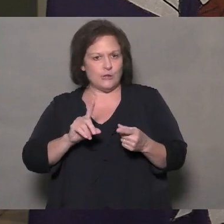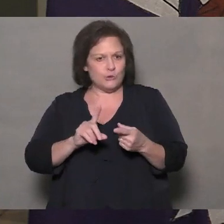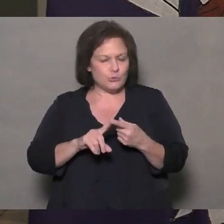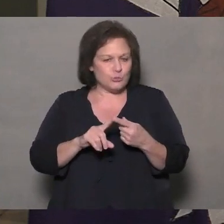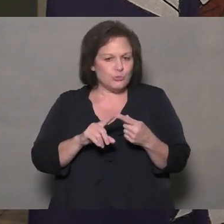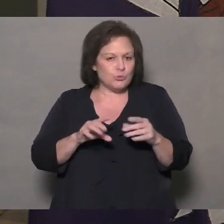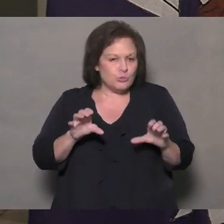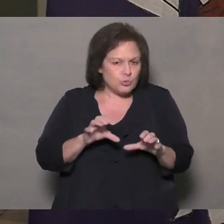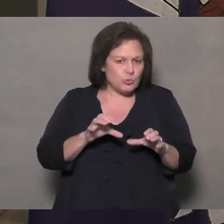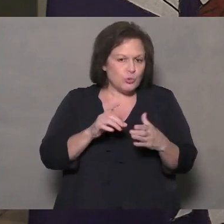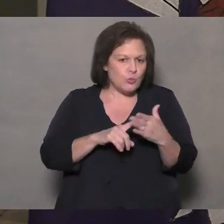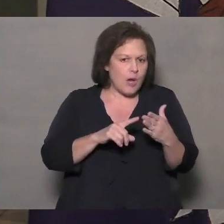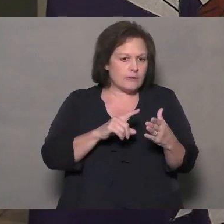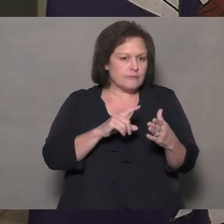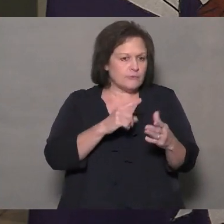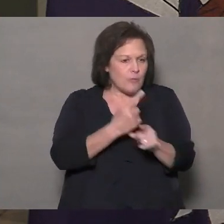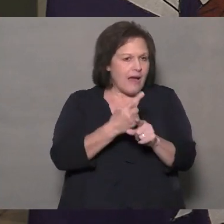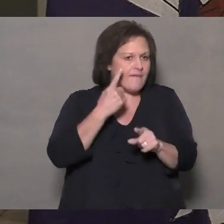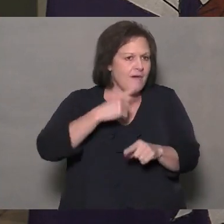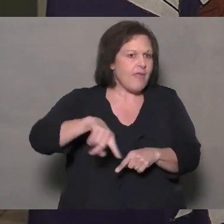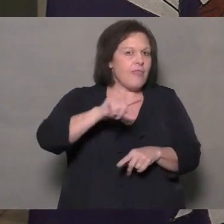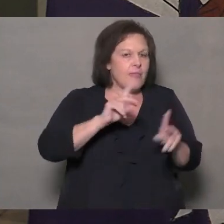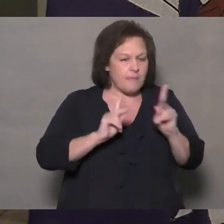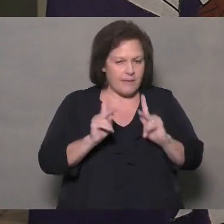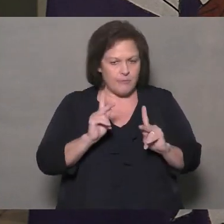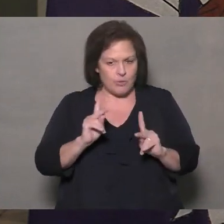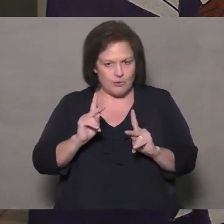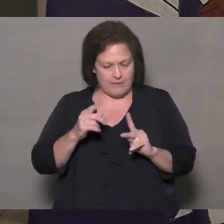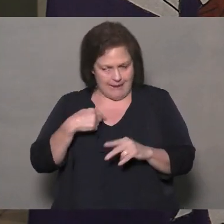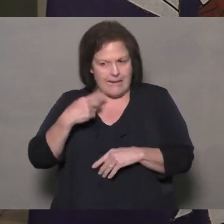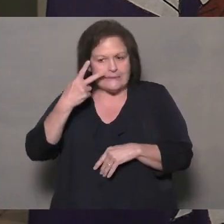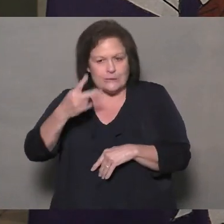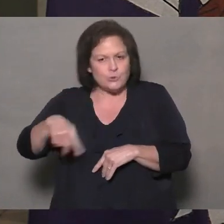residents who depend on us. I see you too.